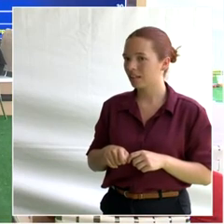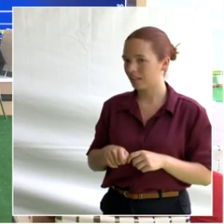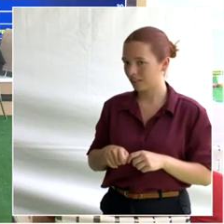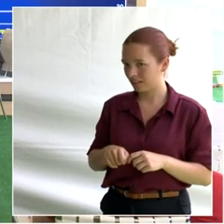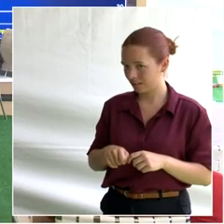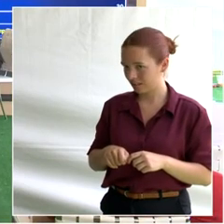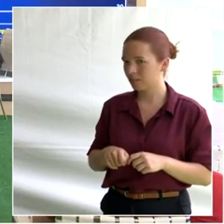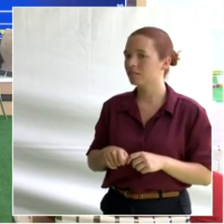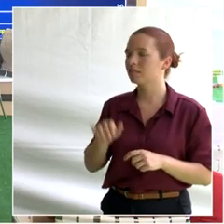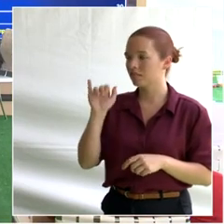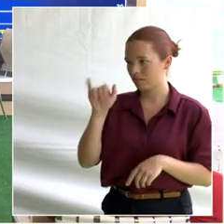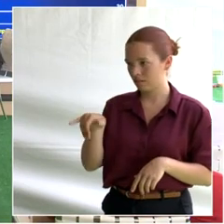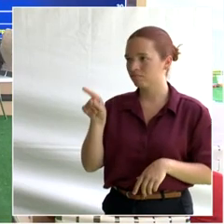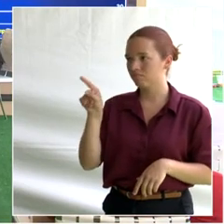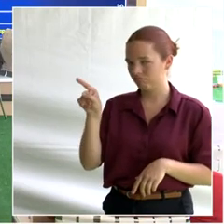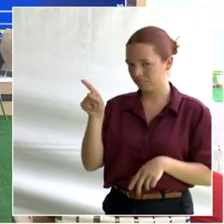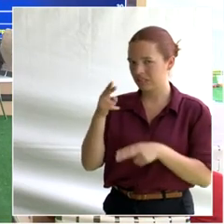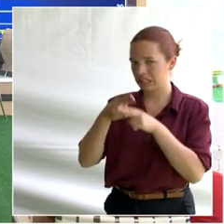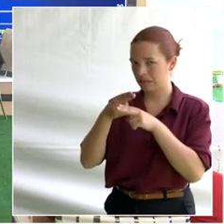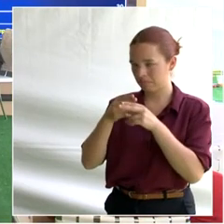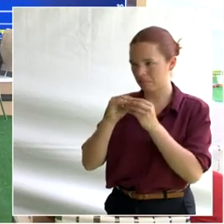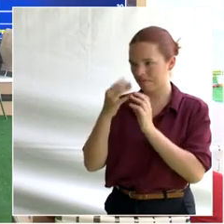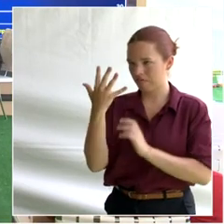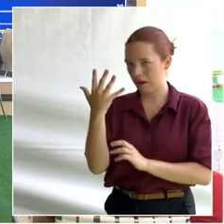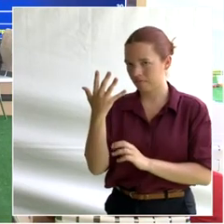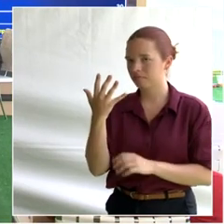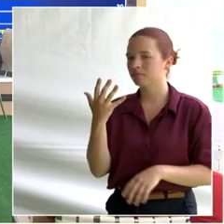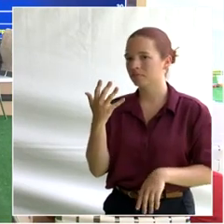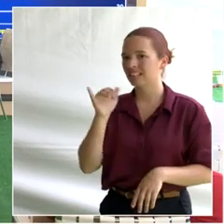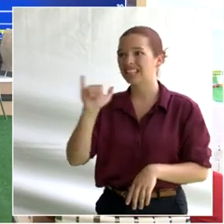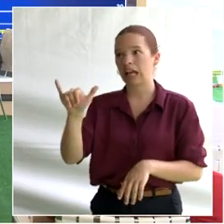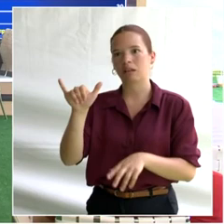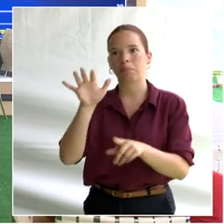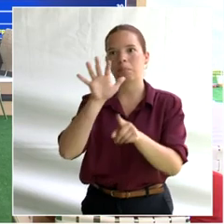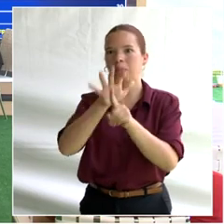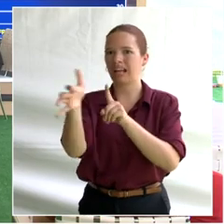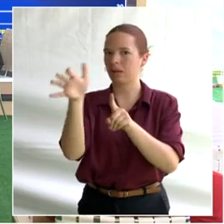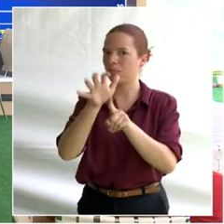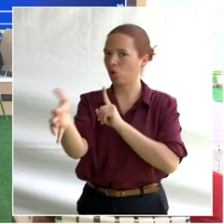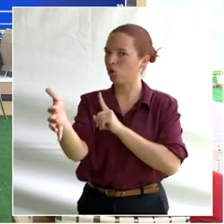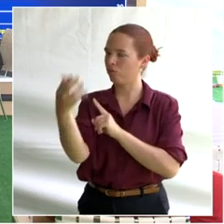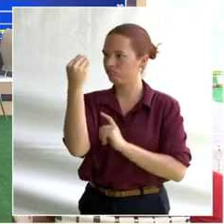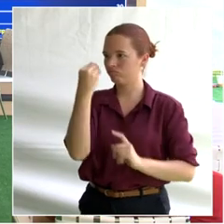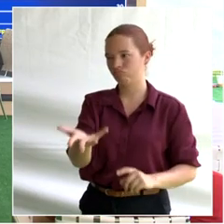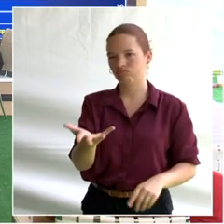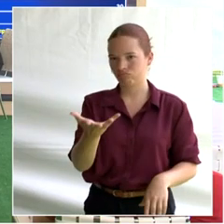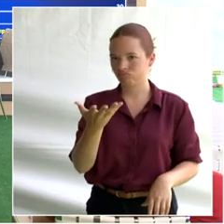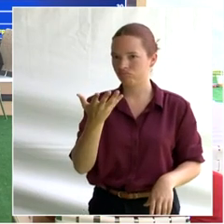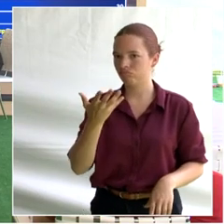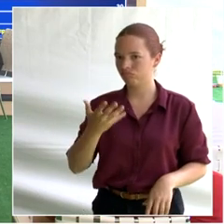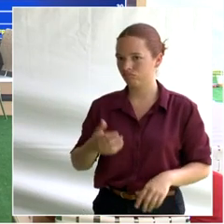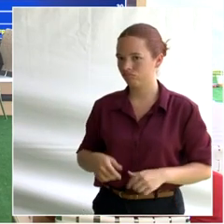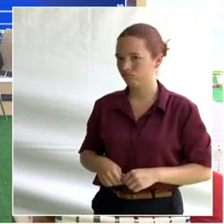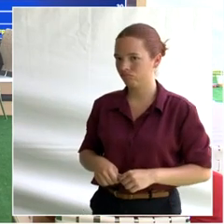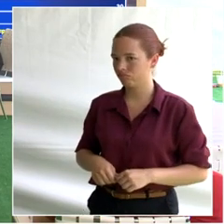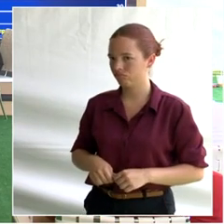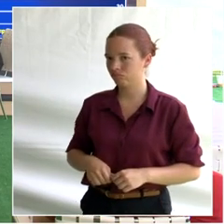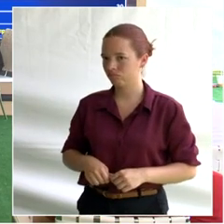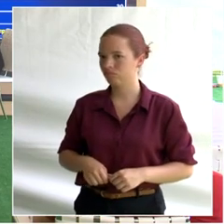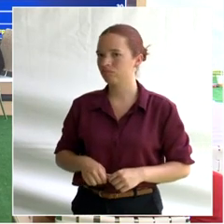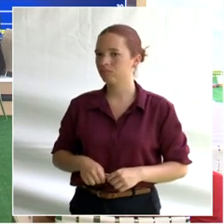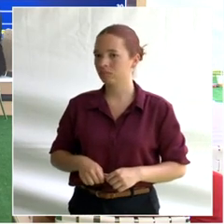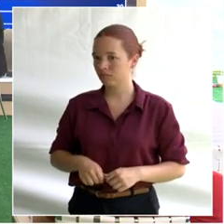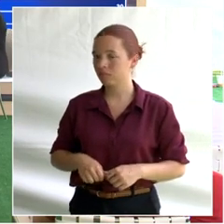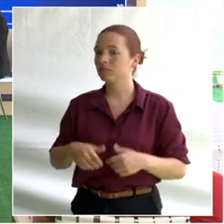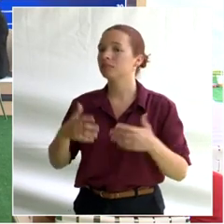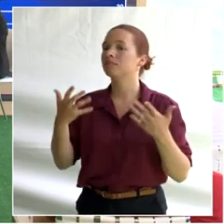Dasha Kazatkina is another fan favorite. Tons of people love. John is going to pick up the 4, or? Do you want John to pick another chip?